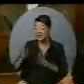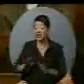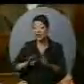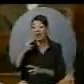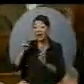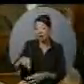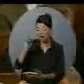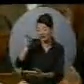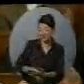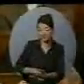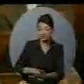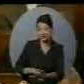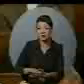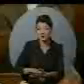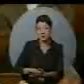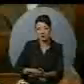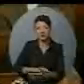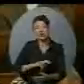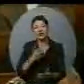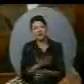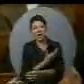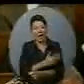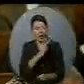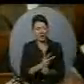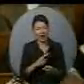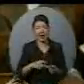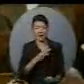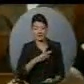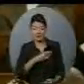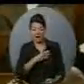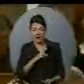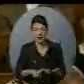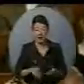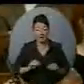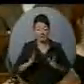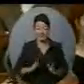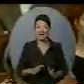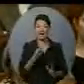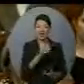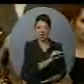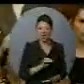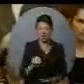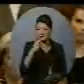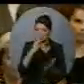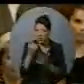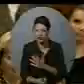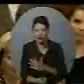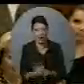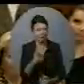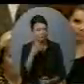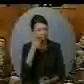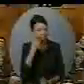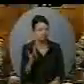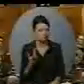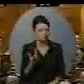minister, diverted money for these dubious pork barrel projects. So my question to the missing member from Muskoka, isn't it time to come clean in this